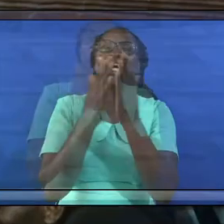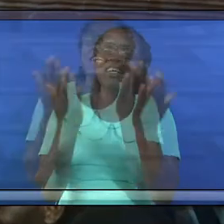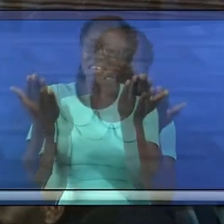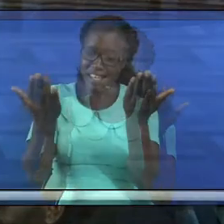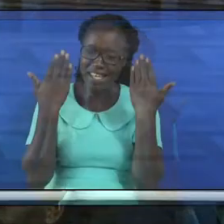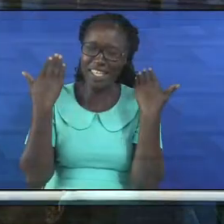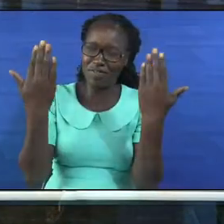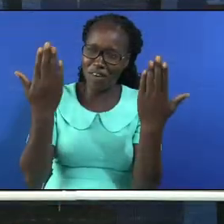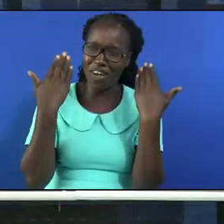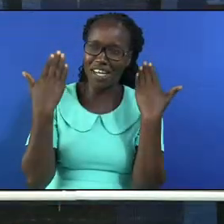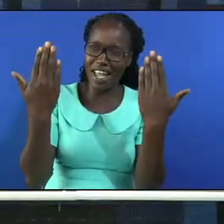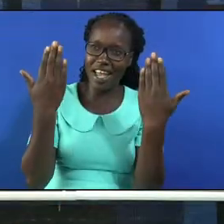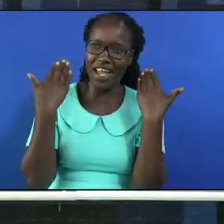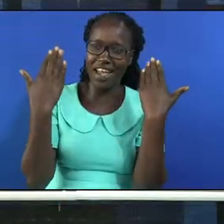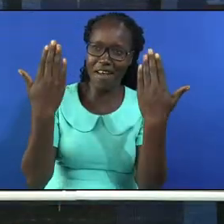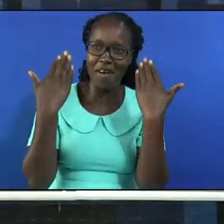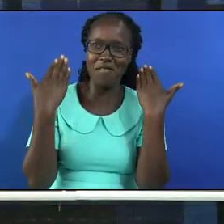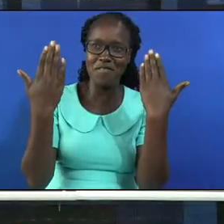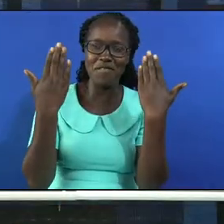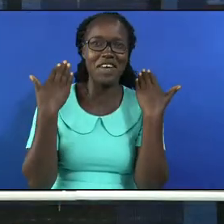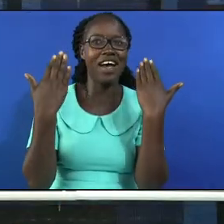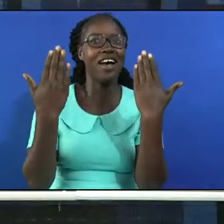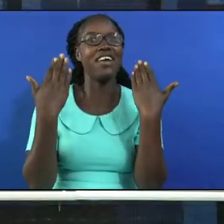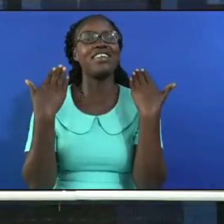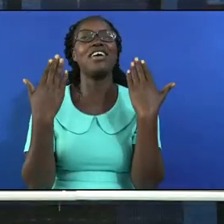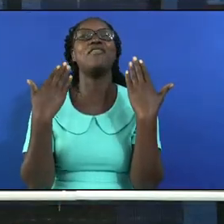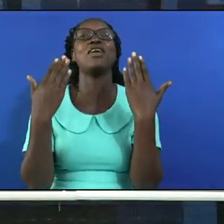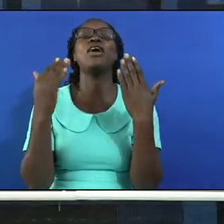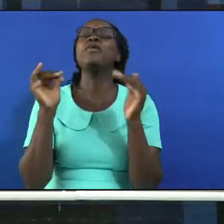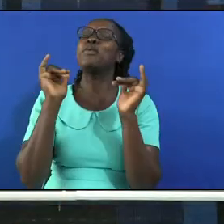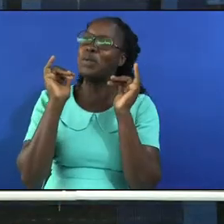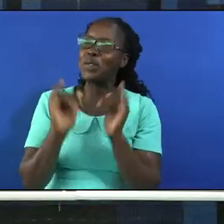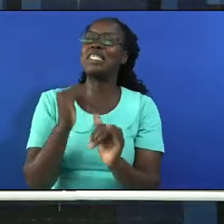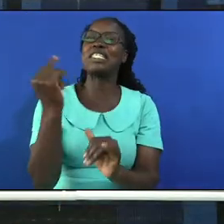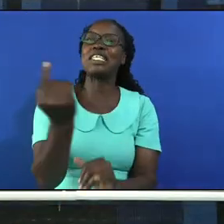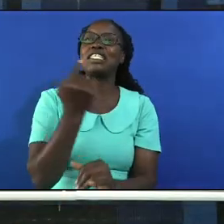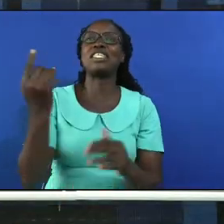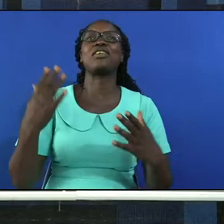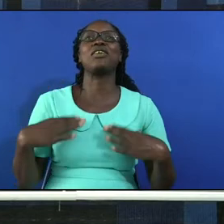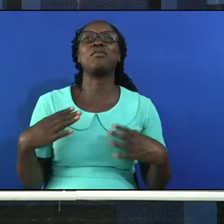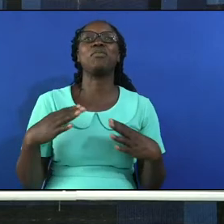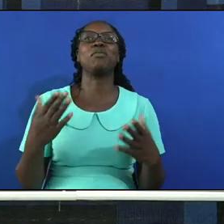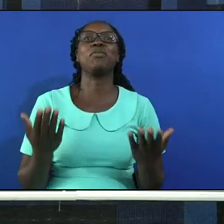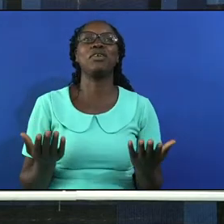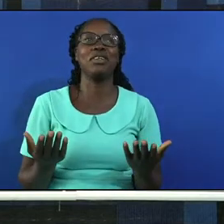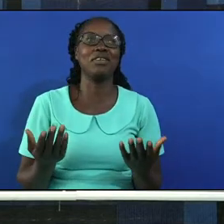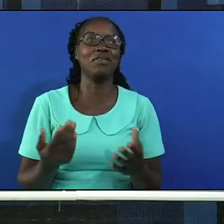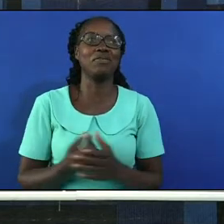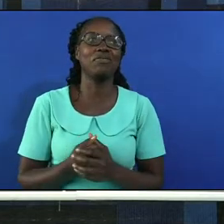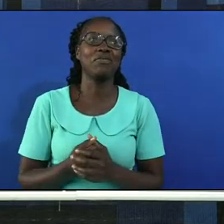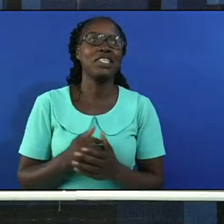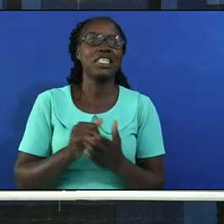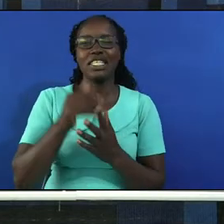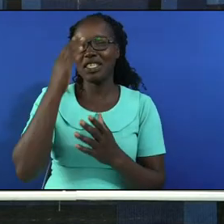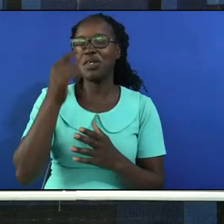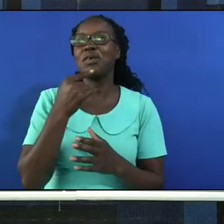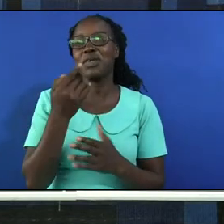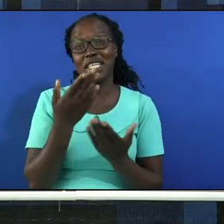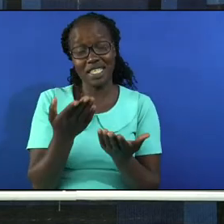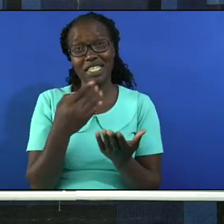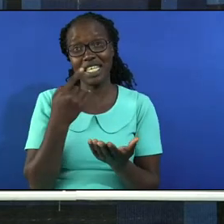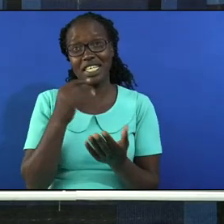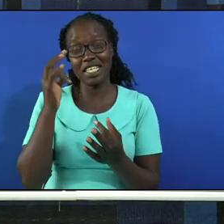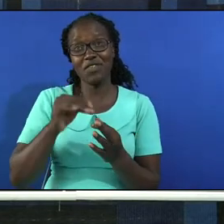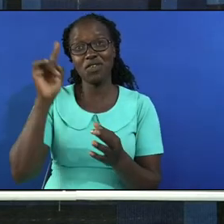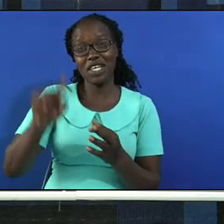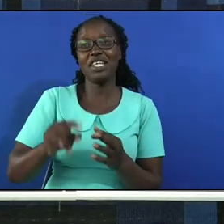eternal, forever and ever, we will be single people. And that's why we are just saying, if you